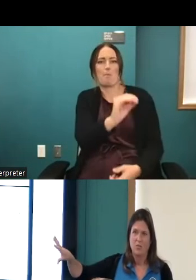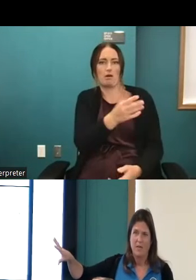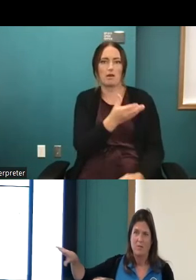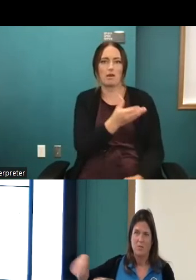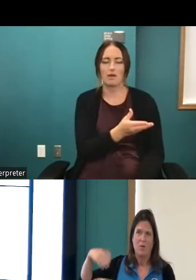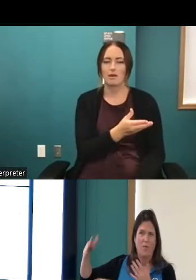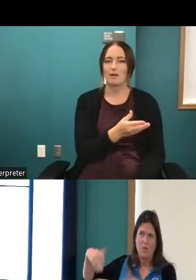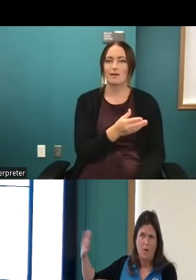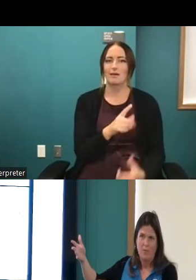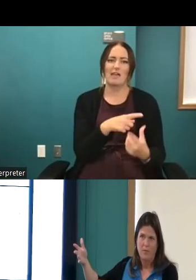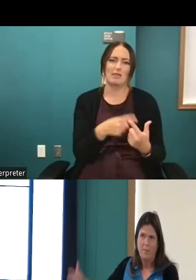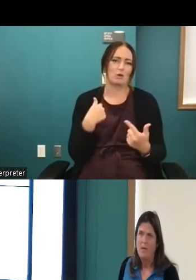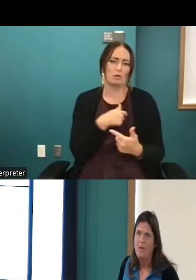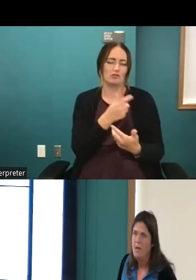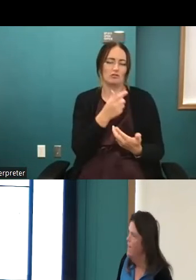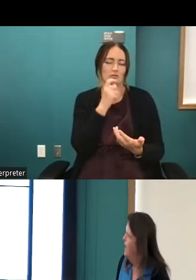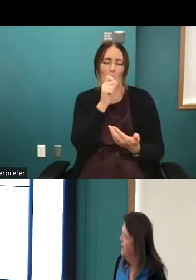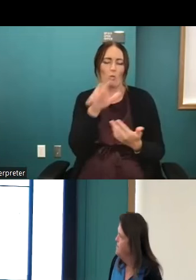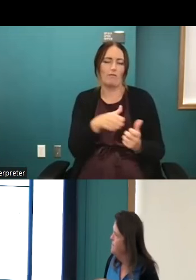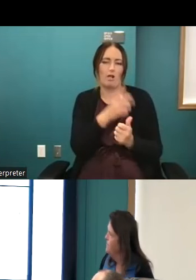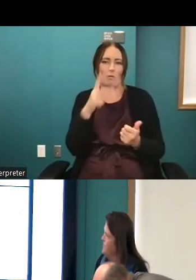kind of close it out so we don't follow up with them.